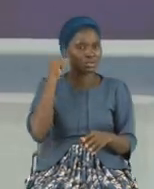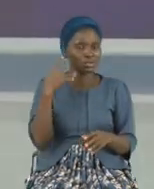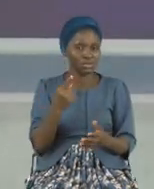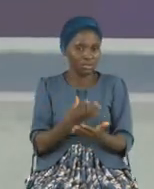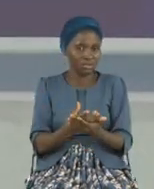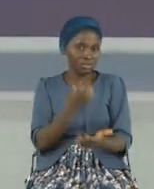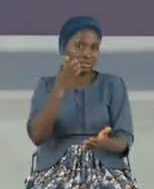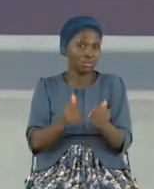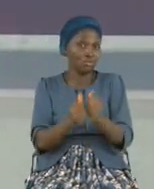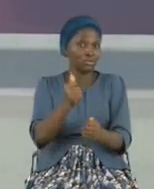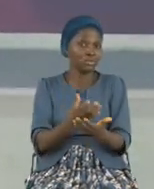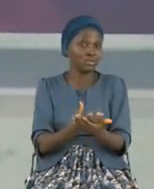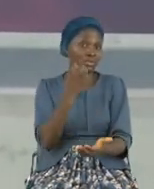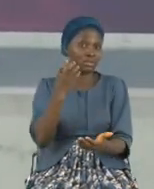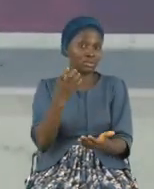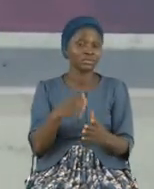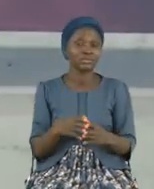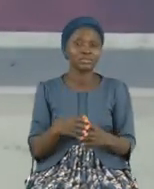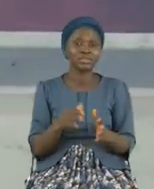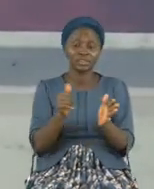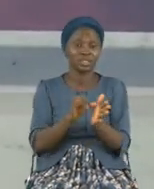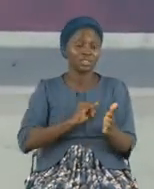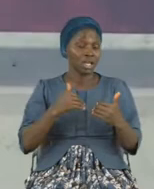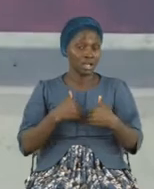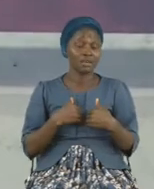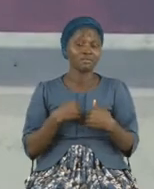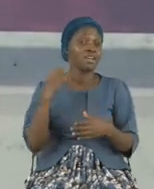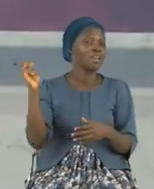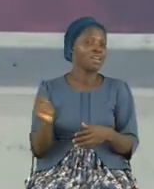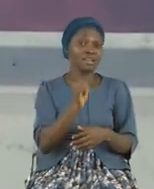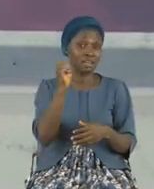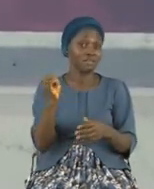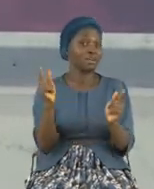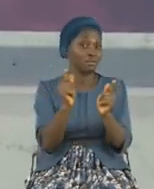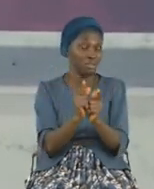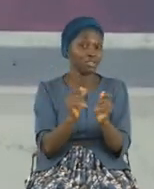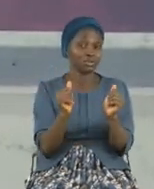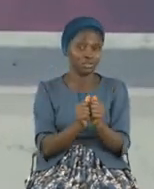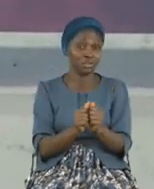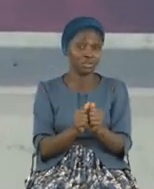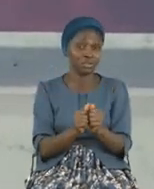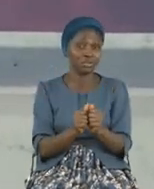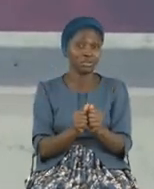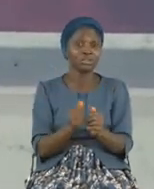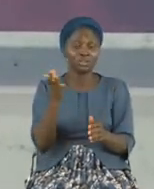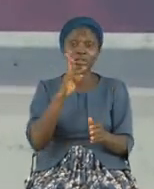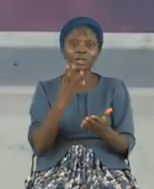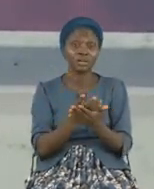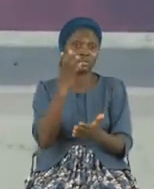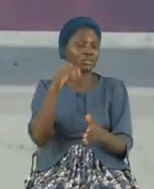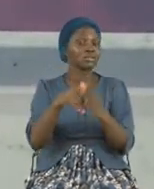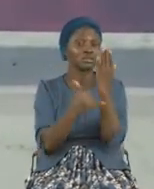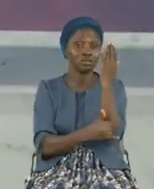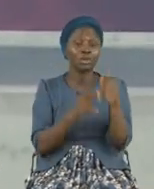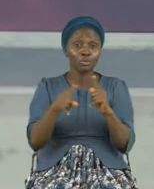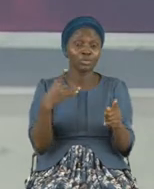I'd ever come in contact with. I didn't say the richest in the country, the richest I have come in contact with.